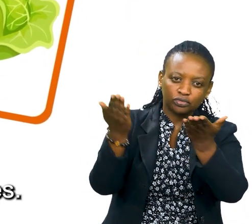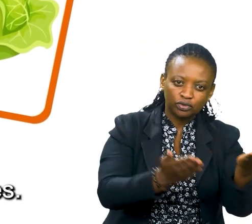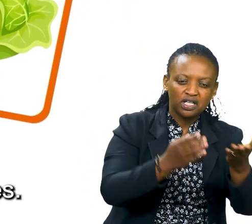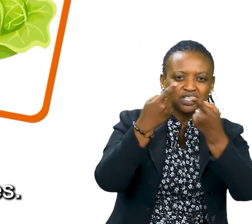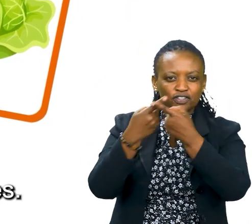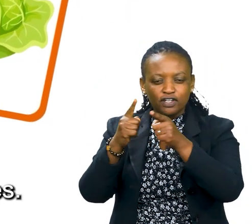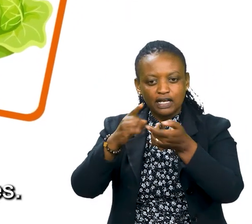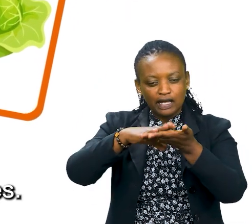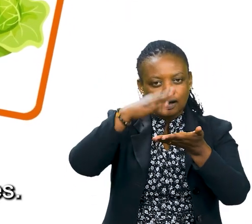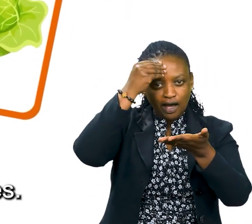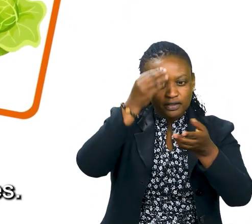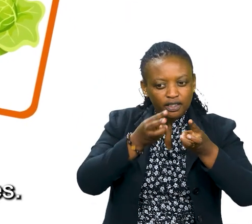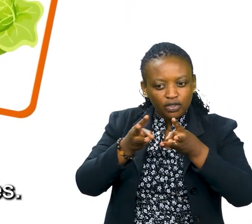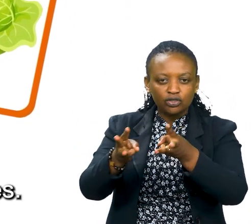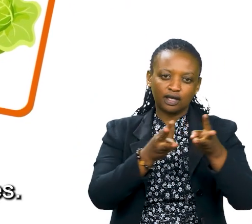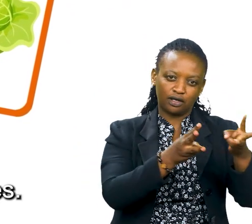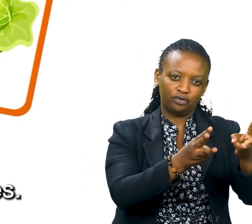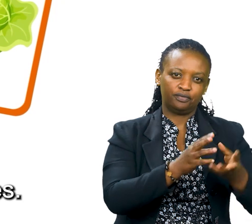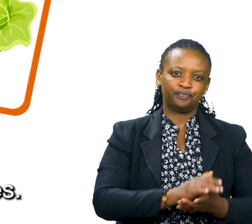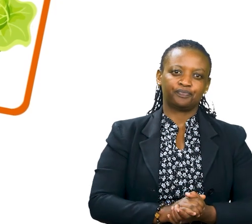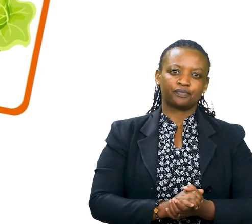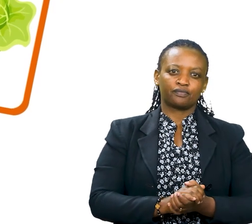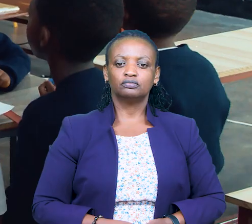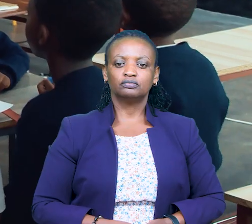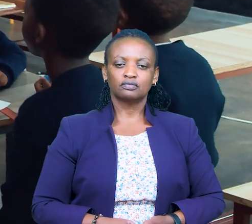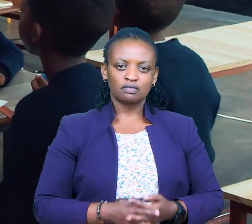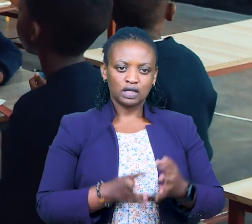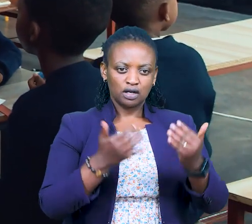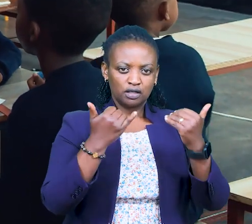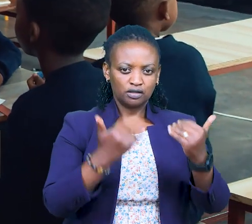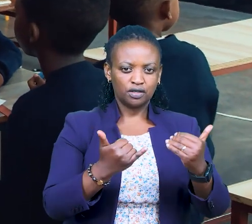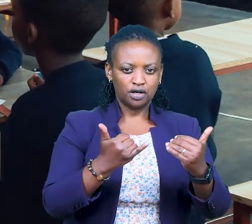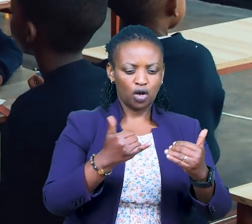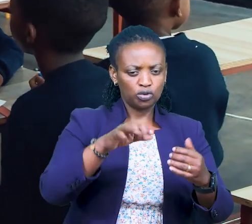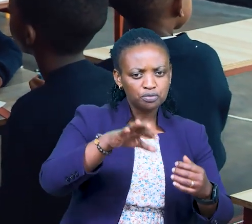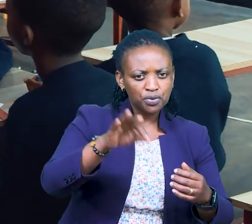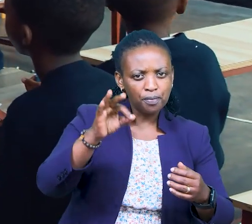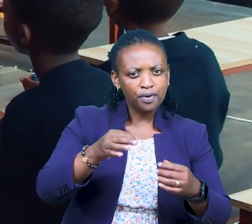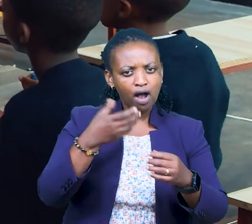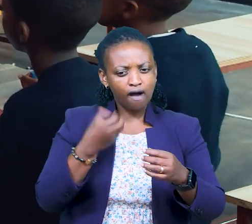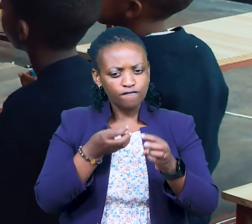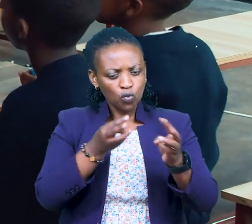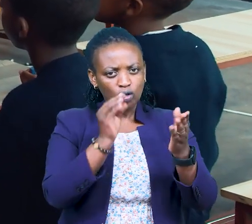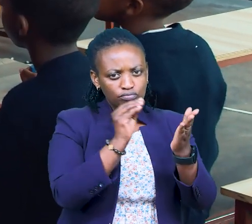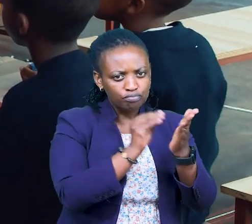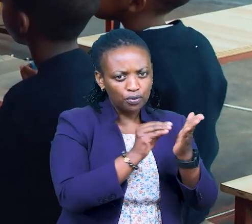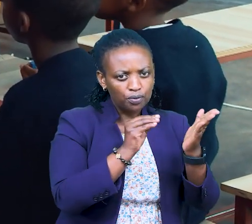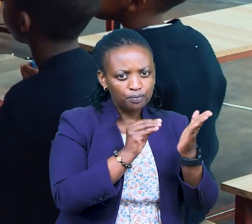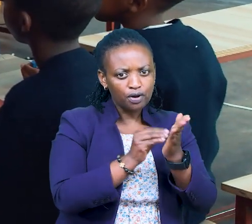to accommodate different learning styles. You're going to find for me magnetic materials right